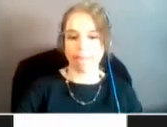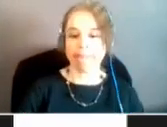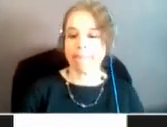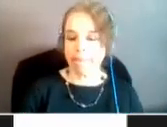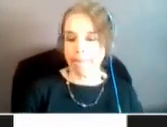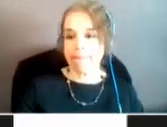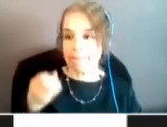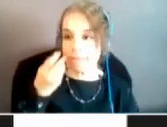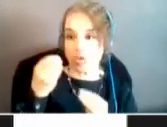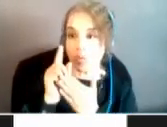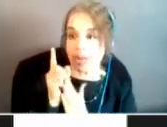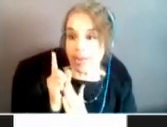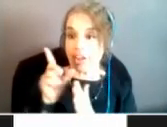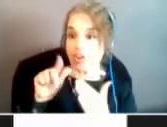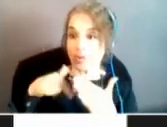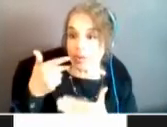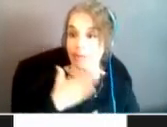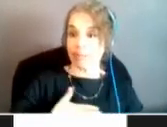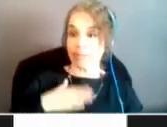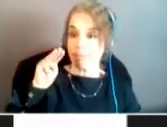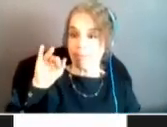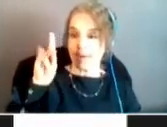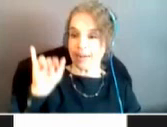I only have a couple of minutes. Could you do the next slide, Mindy?